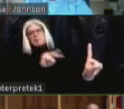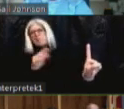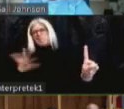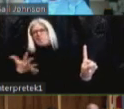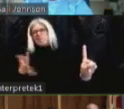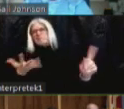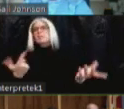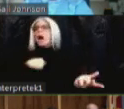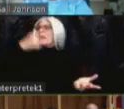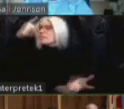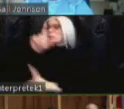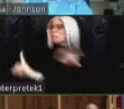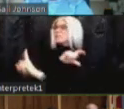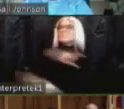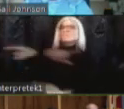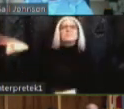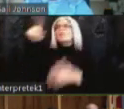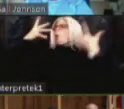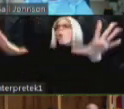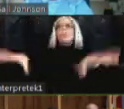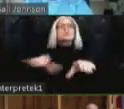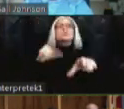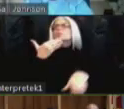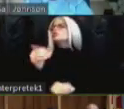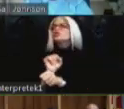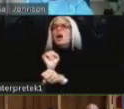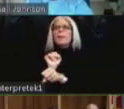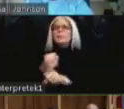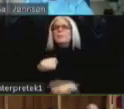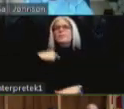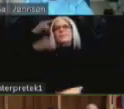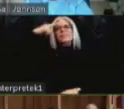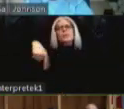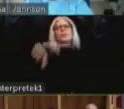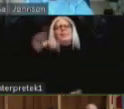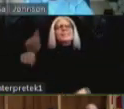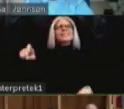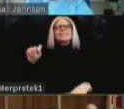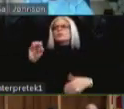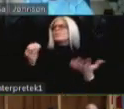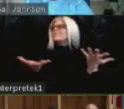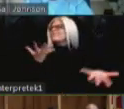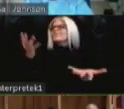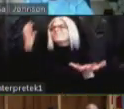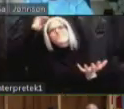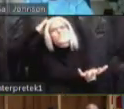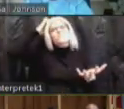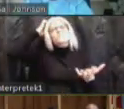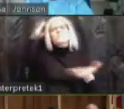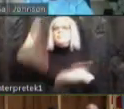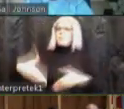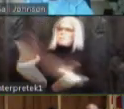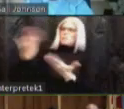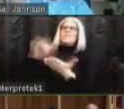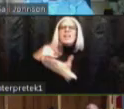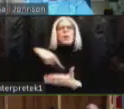still think that we should move forward with this, and I think it's the best way to protect our residents. I would move that we continue the direction